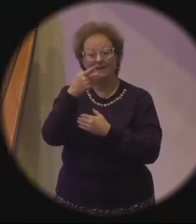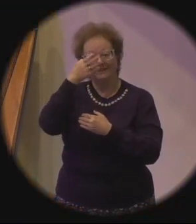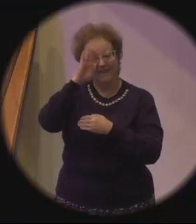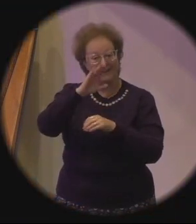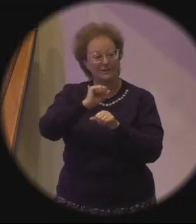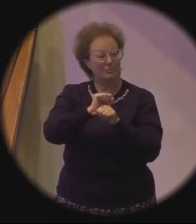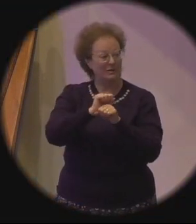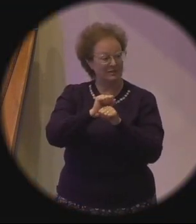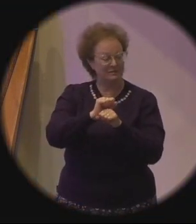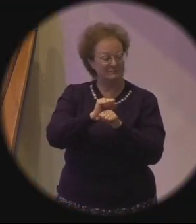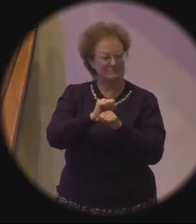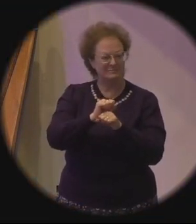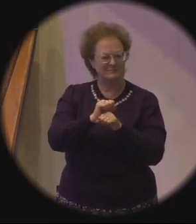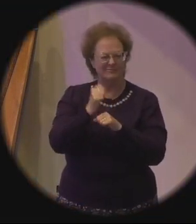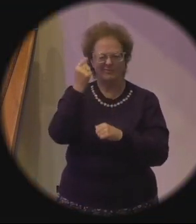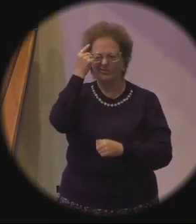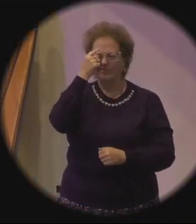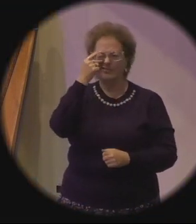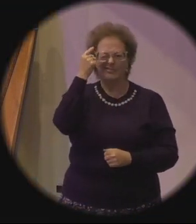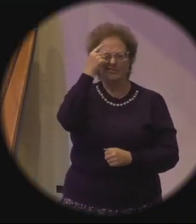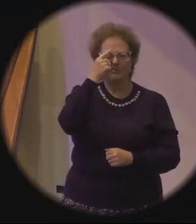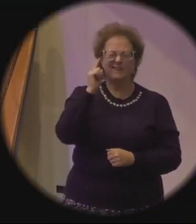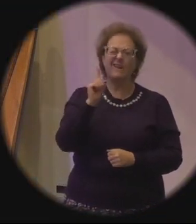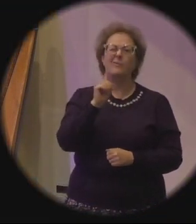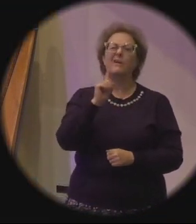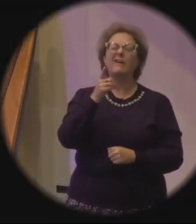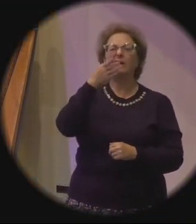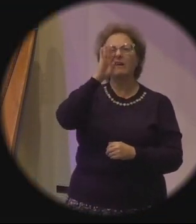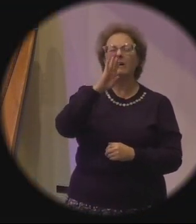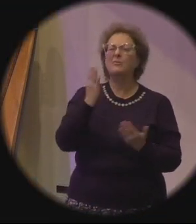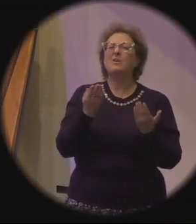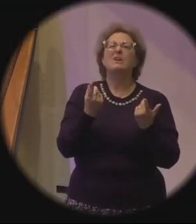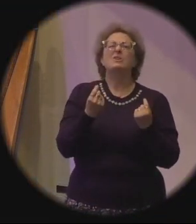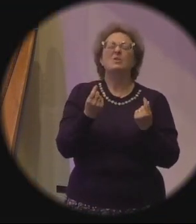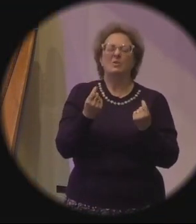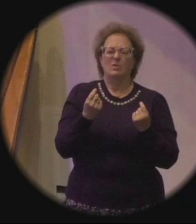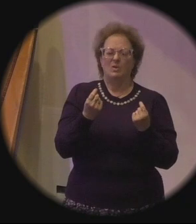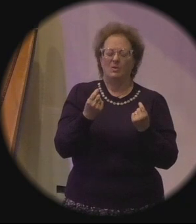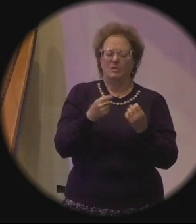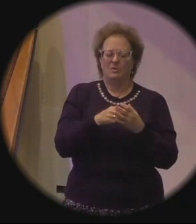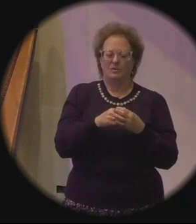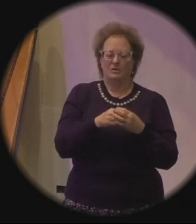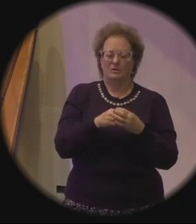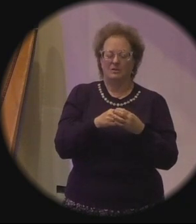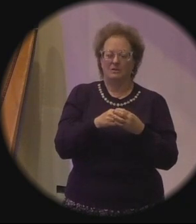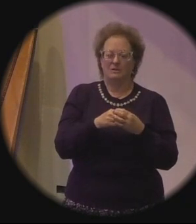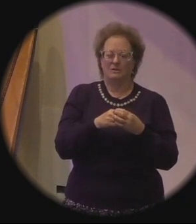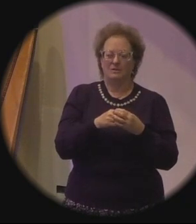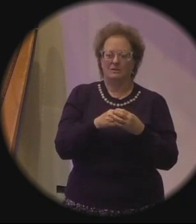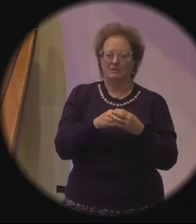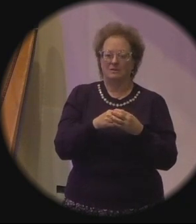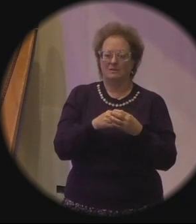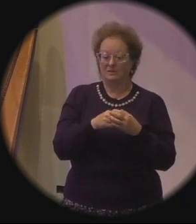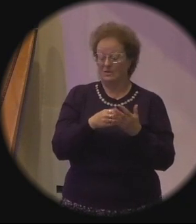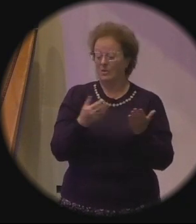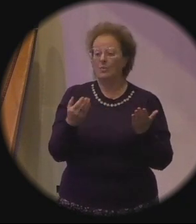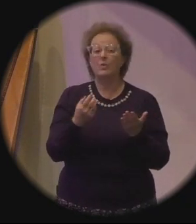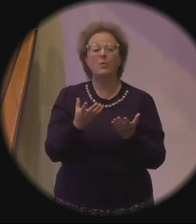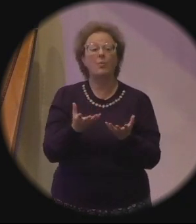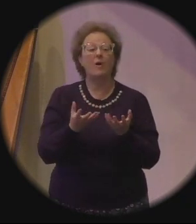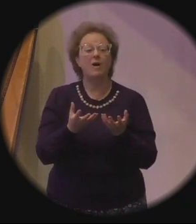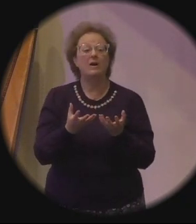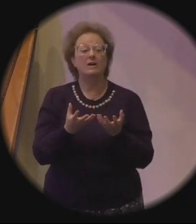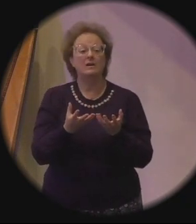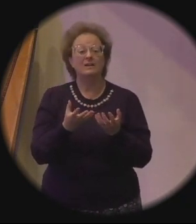work. And so we ask ourselves, where are you, God, and what are you doing? Often what we want is God